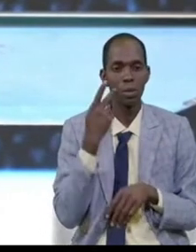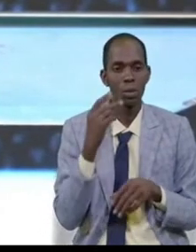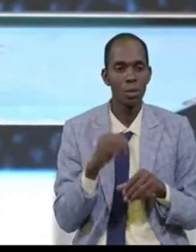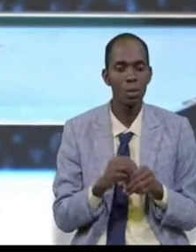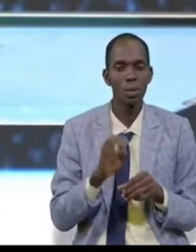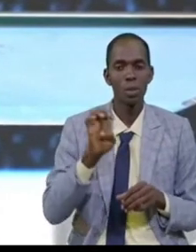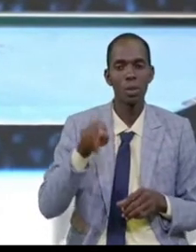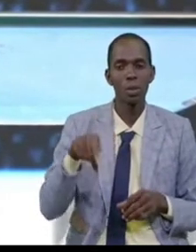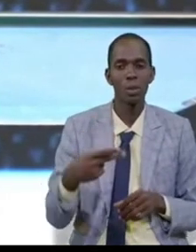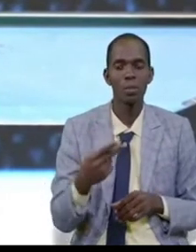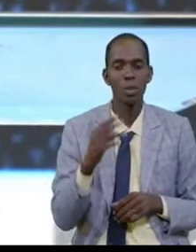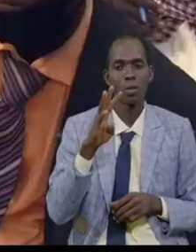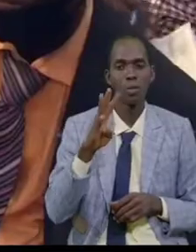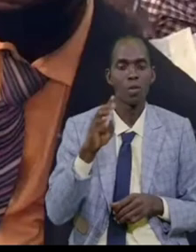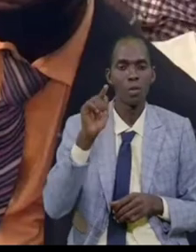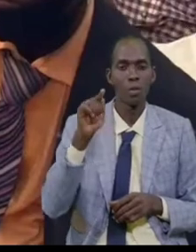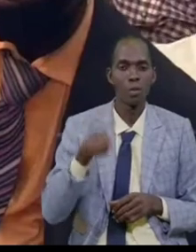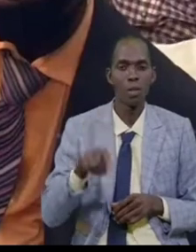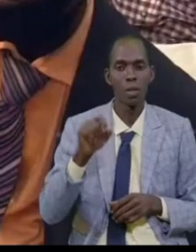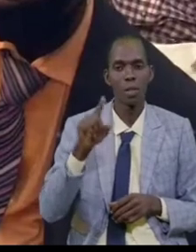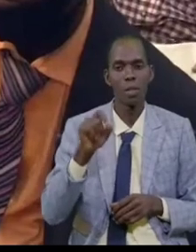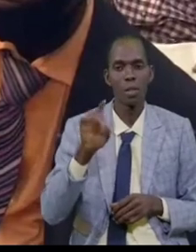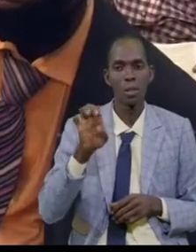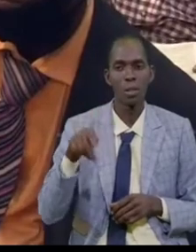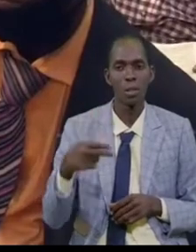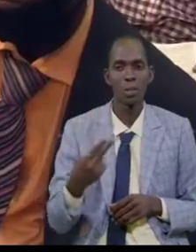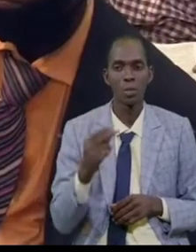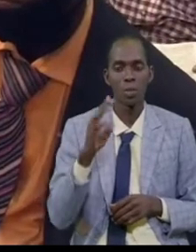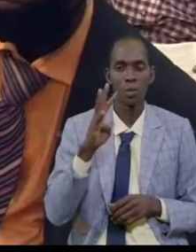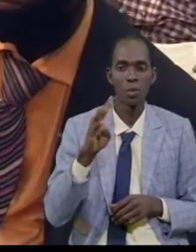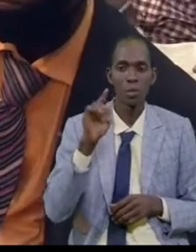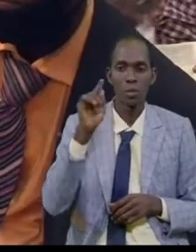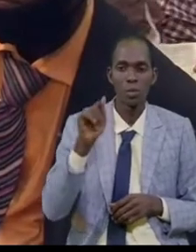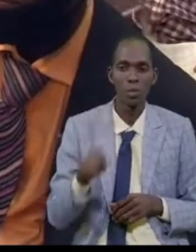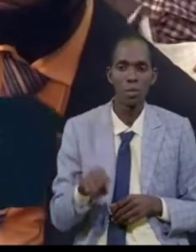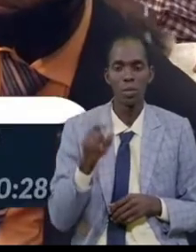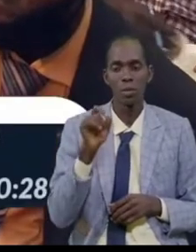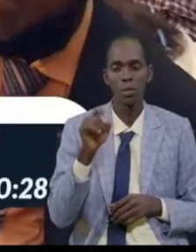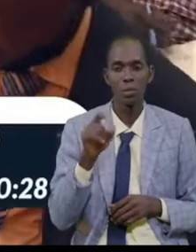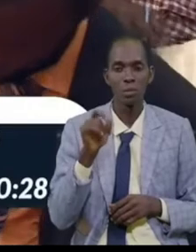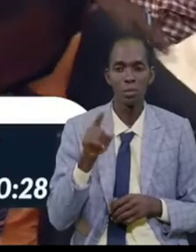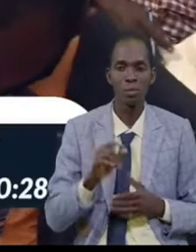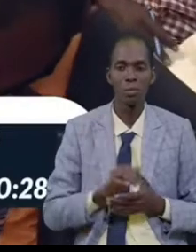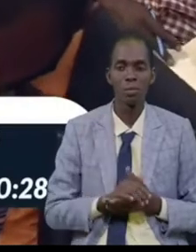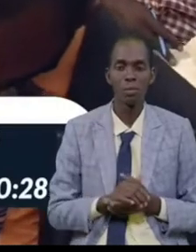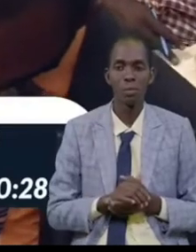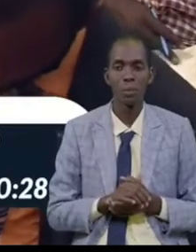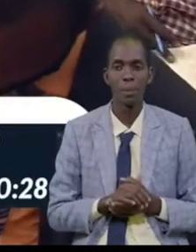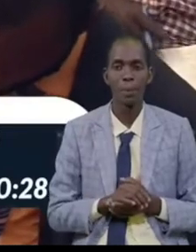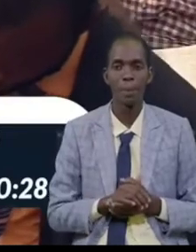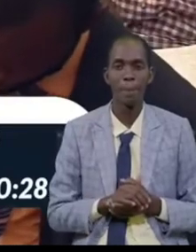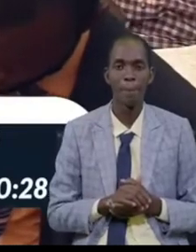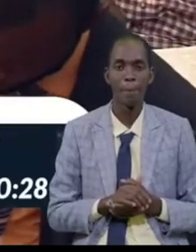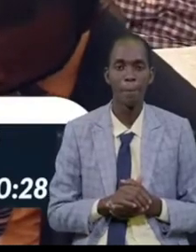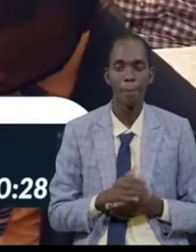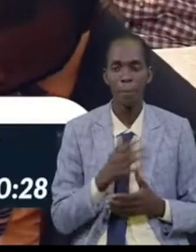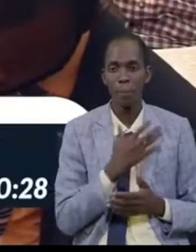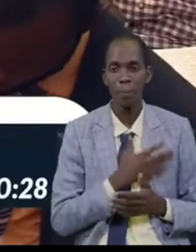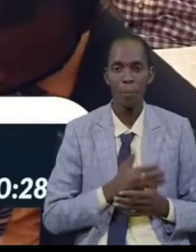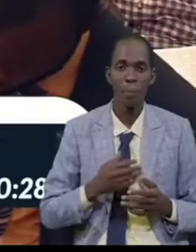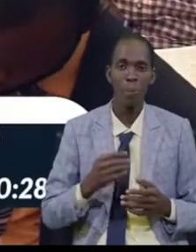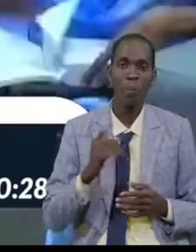4. We're reading from verse 11. Ephesians chapter 4, reading from verse 11. And he